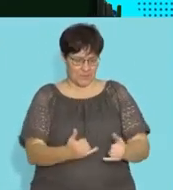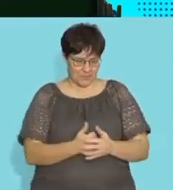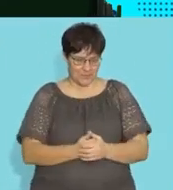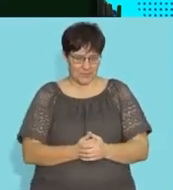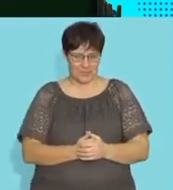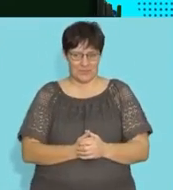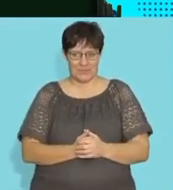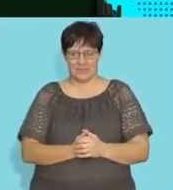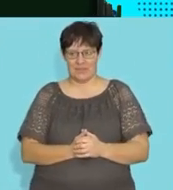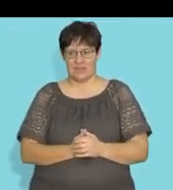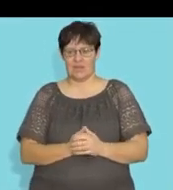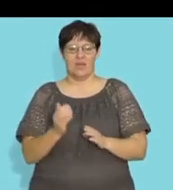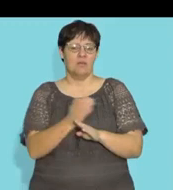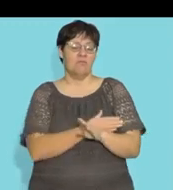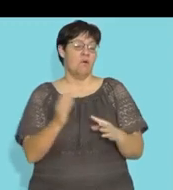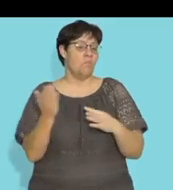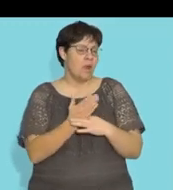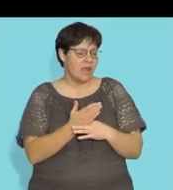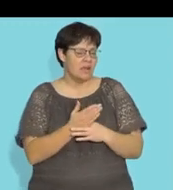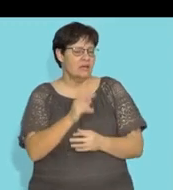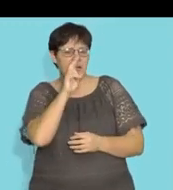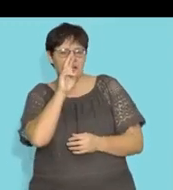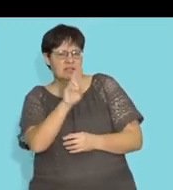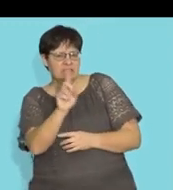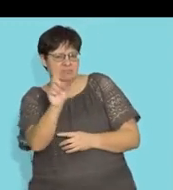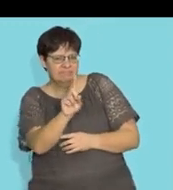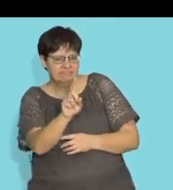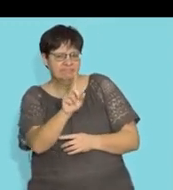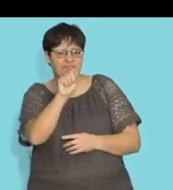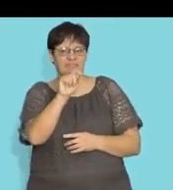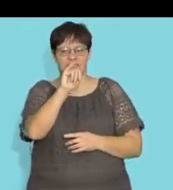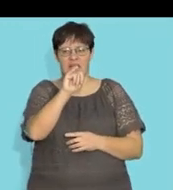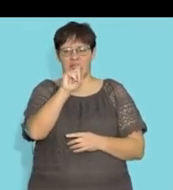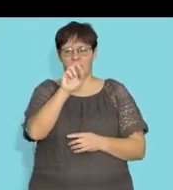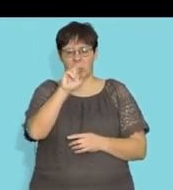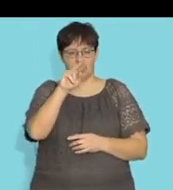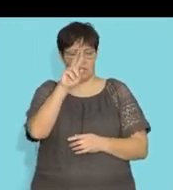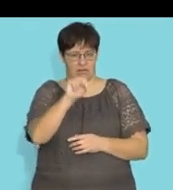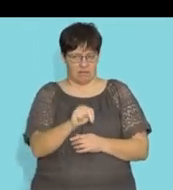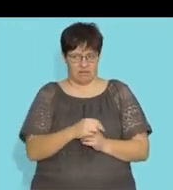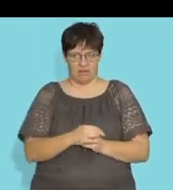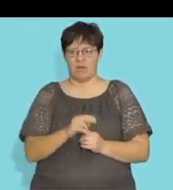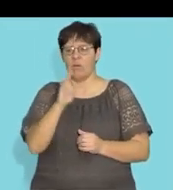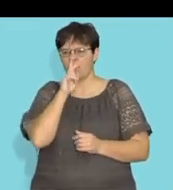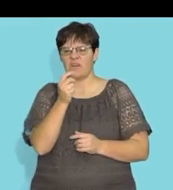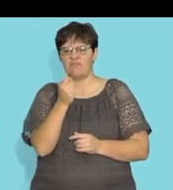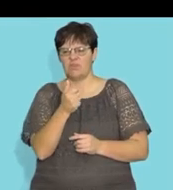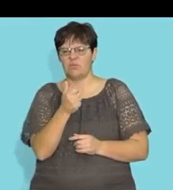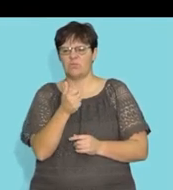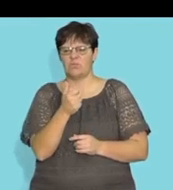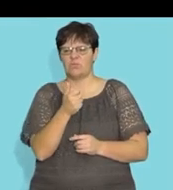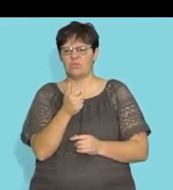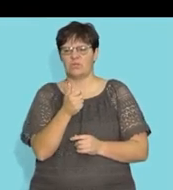follow. Before the break, we've been looking at titrations and we've been looking at a